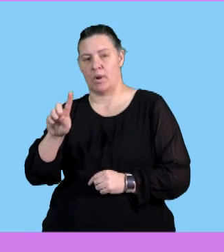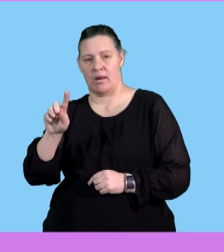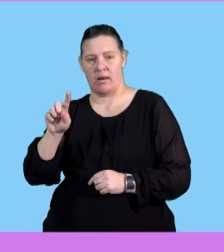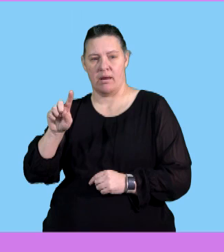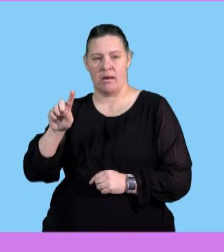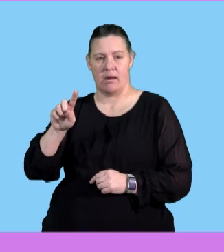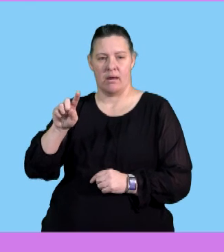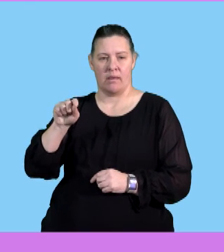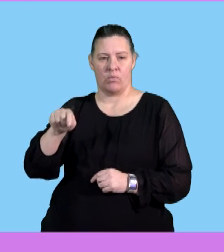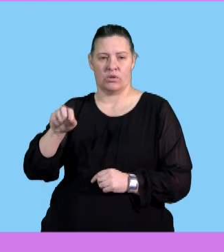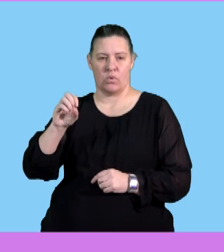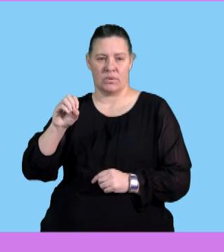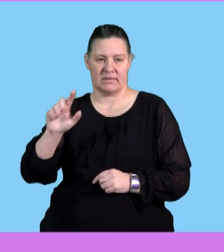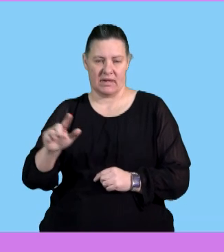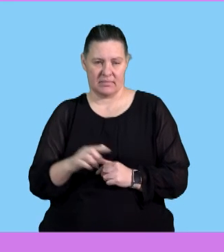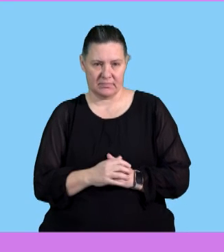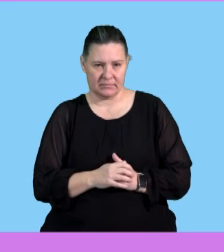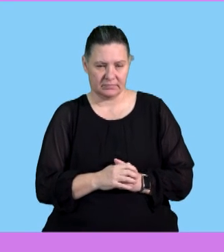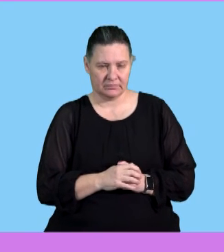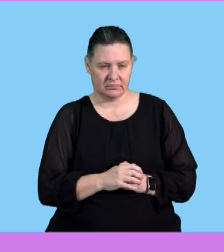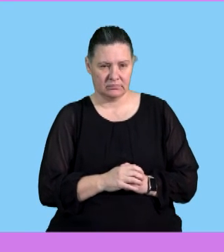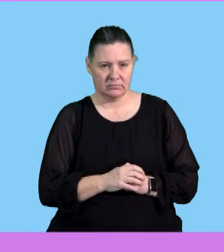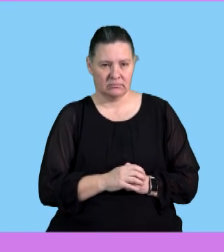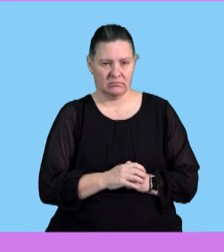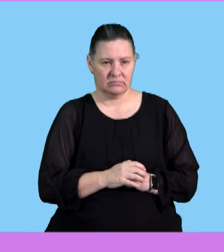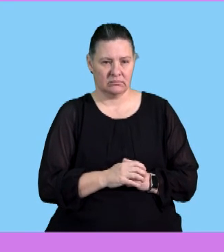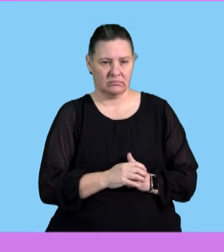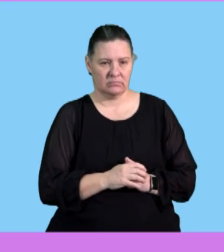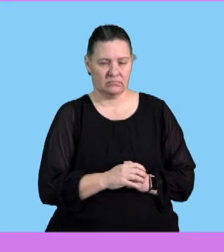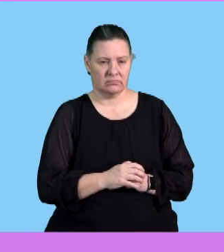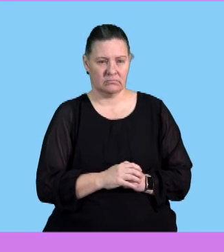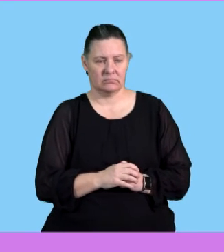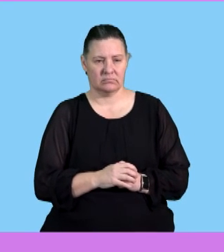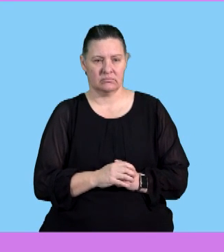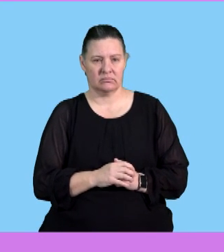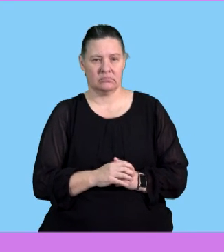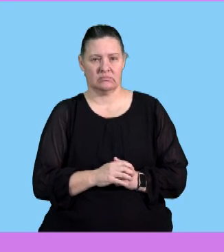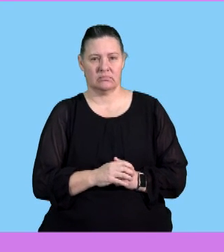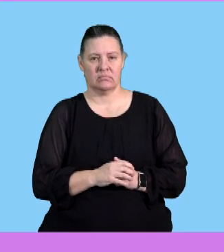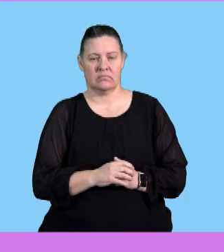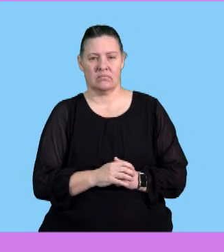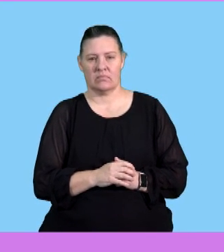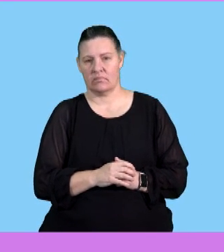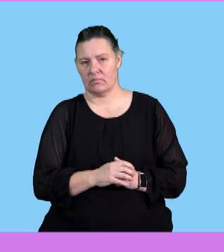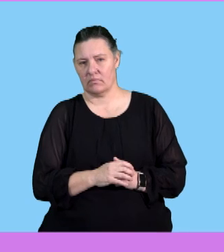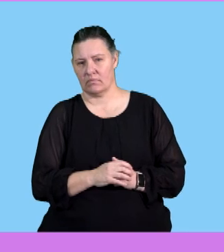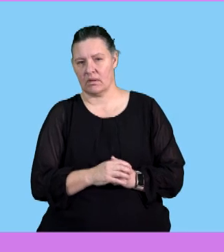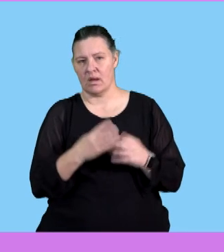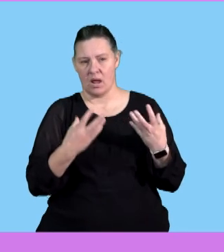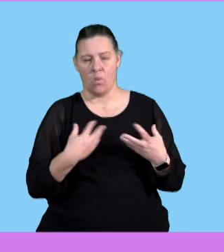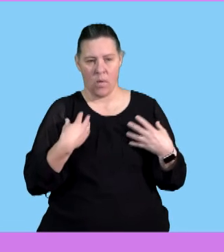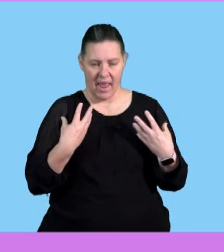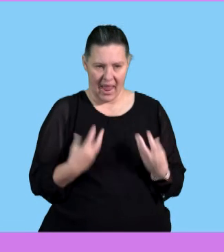to South African rand, it's going to be 21 rand 7 cents, and